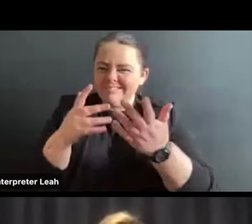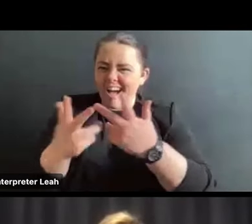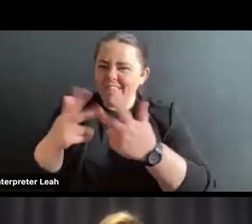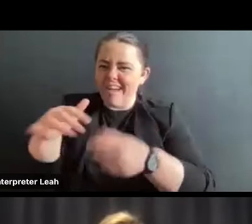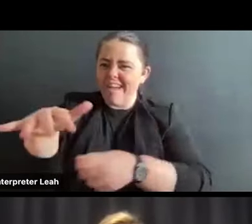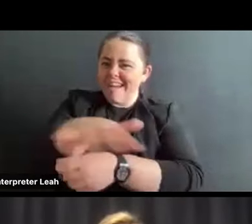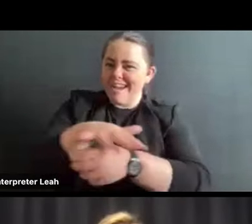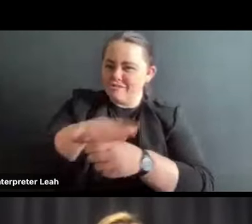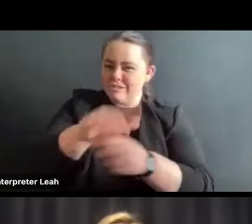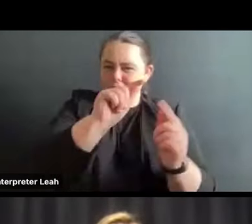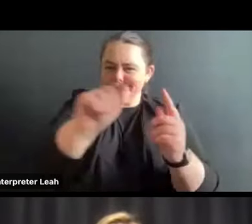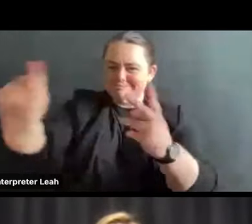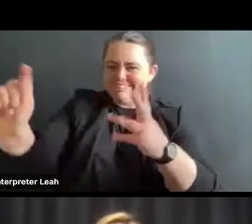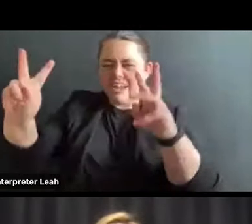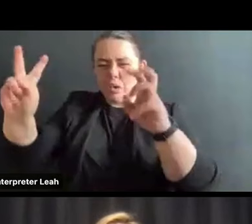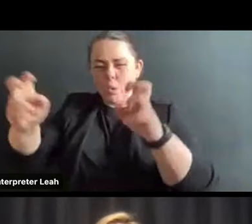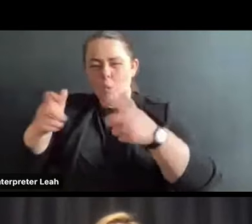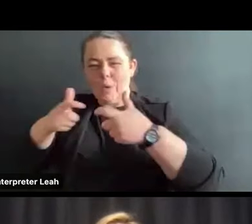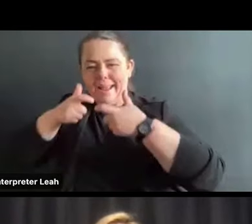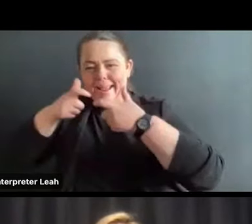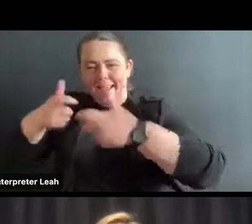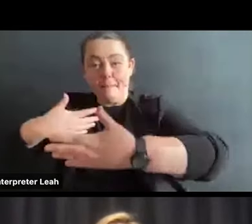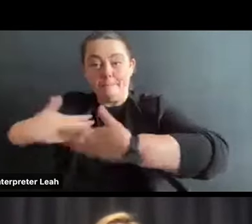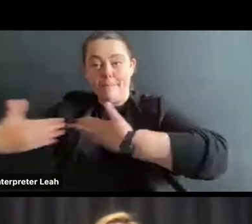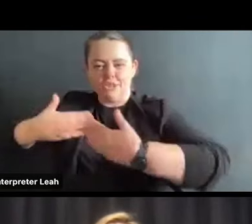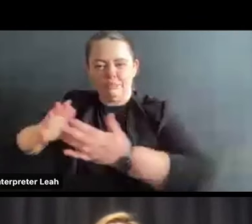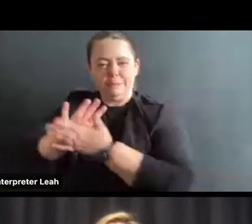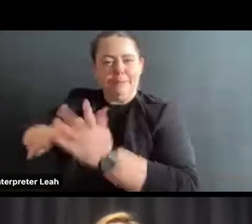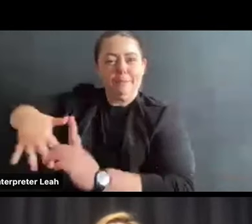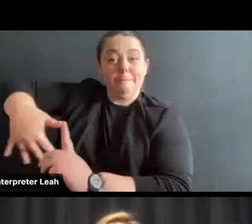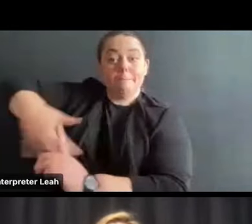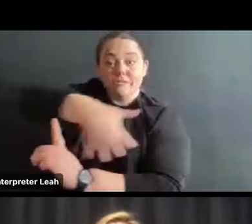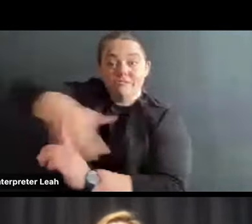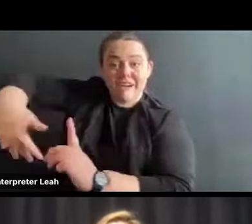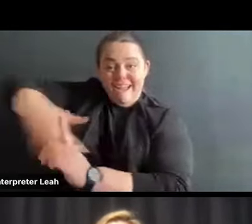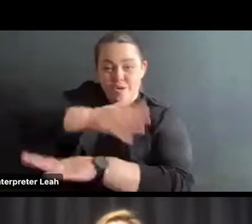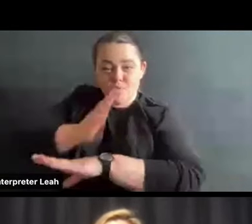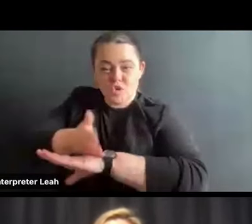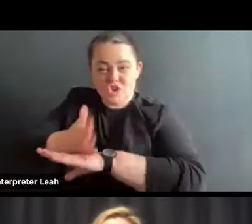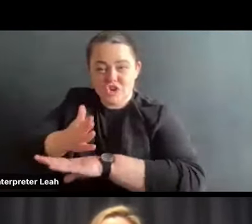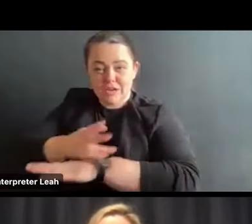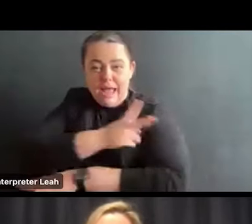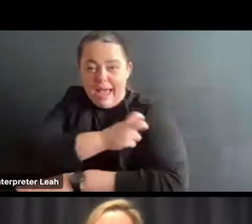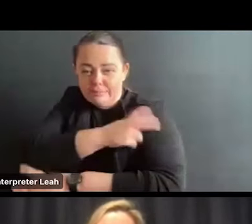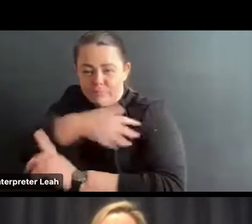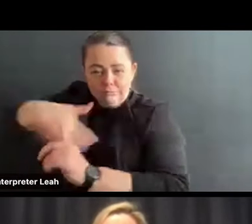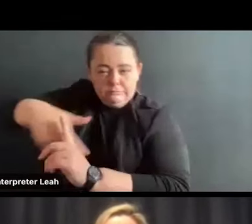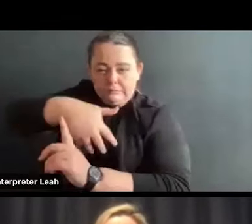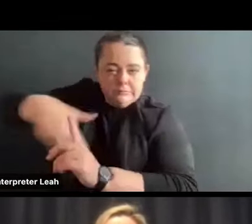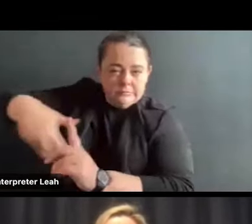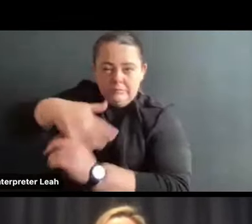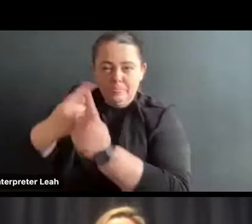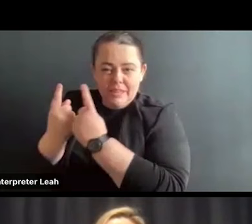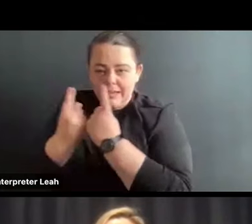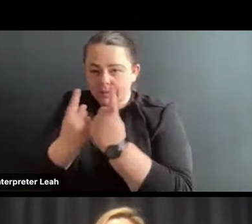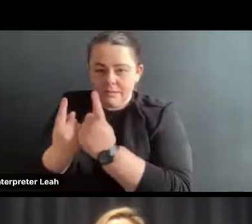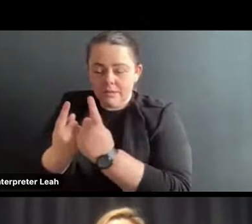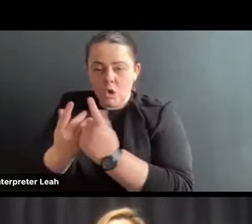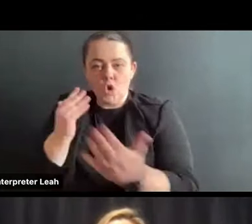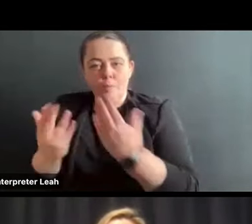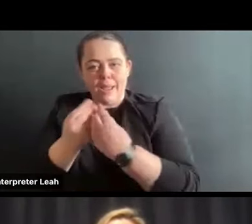management. So I think the simplest way of saying is how much of that role are they doing that's going